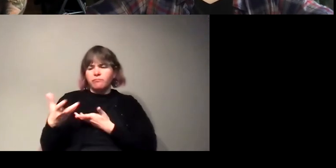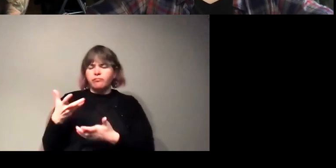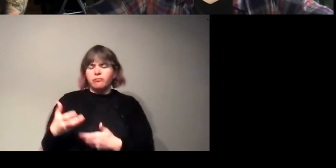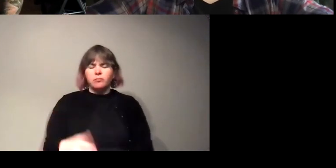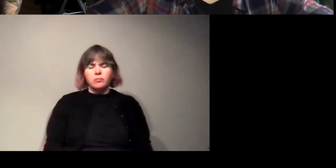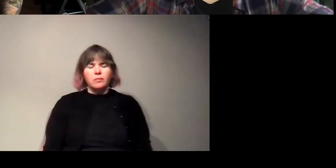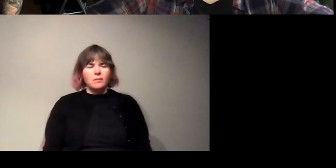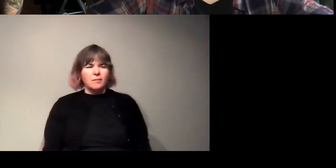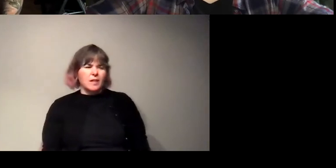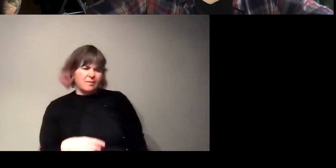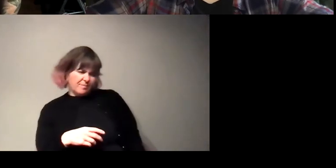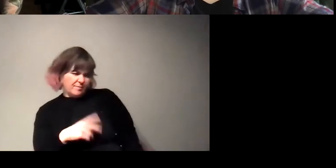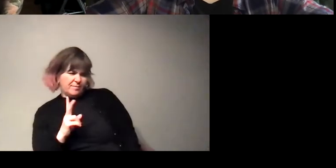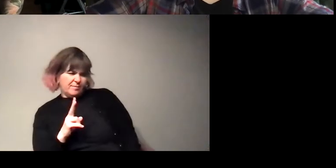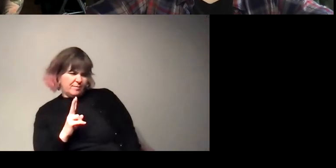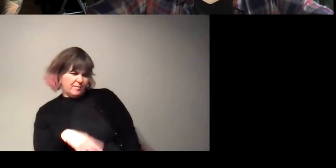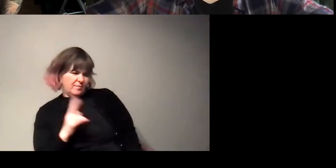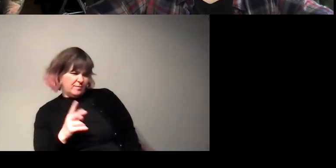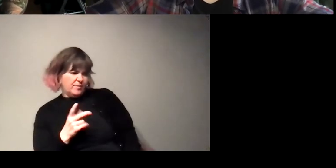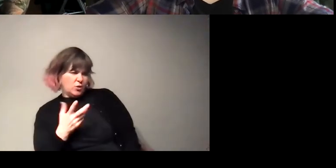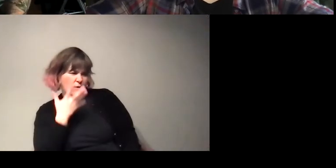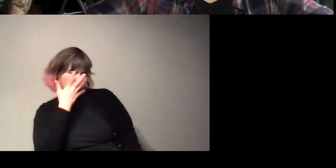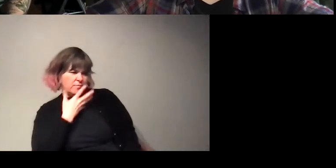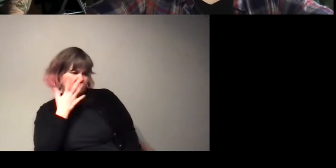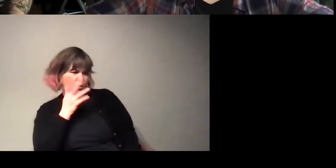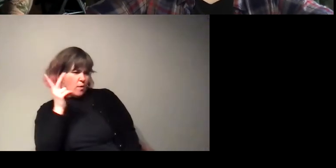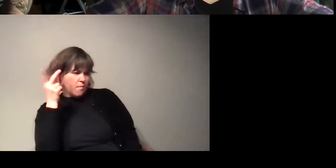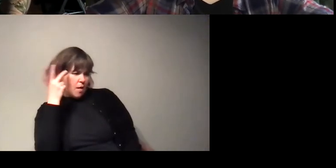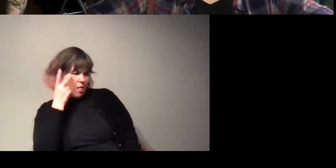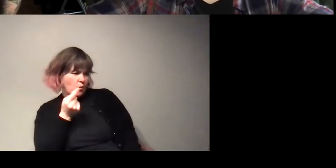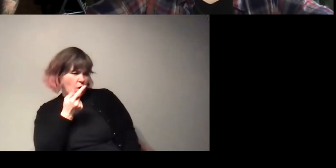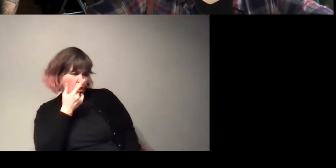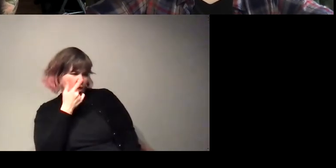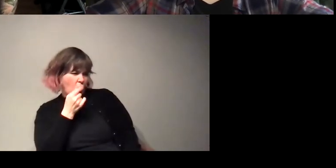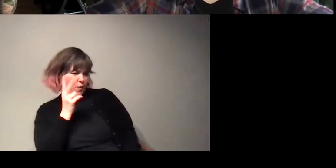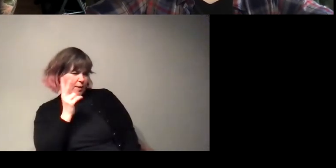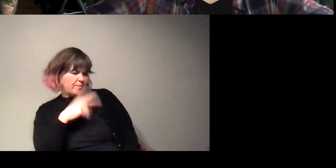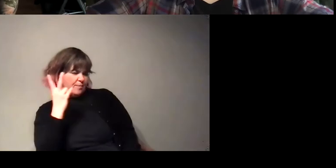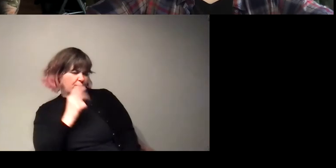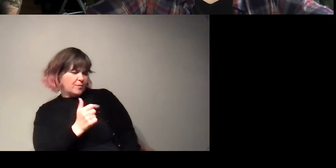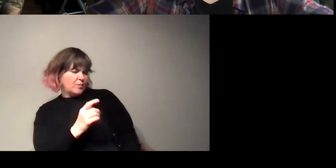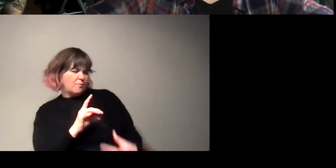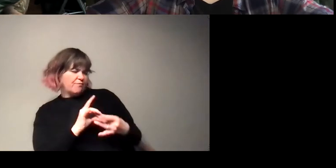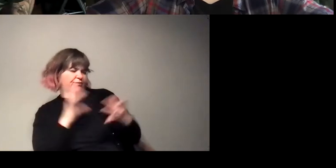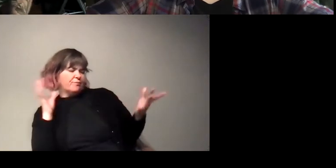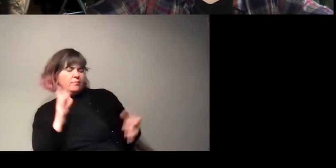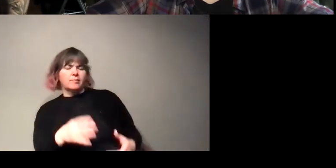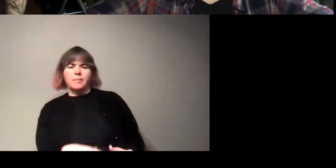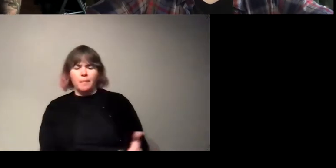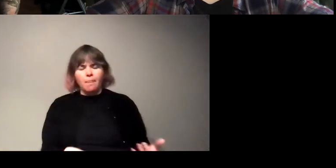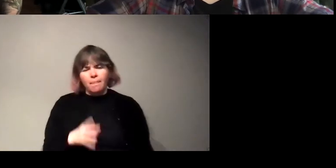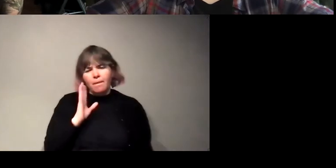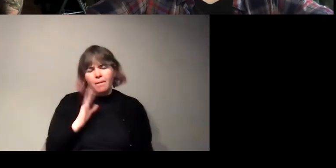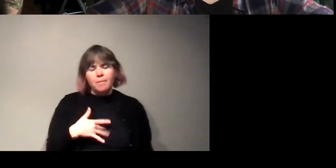don't trust your motives or the way you look or your politics, they won't talk to you. And so a lot of just in general